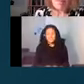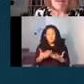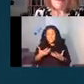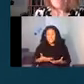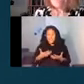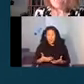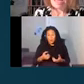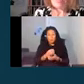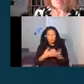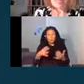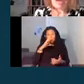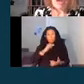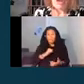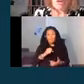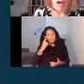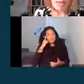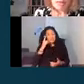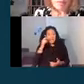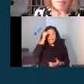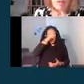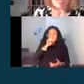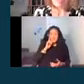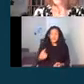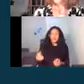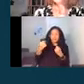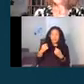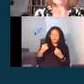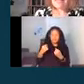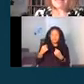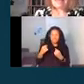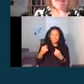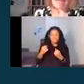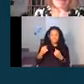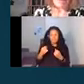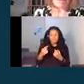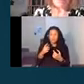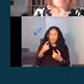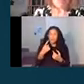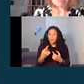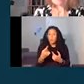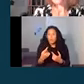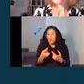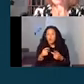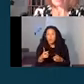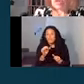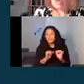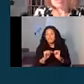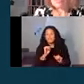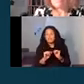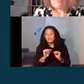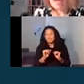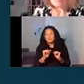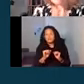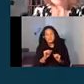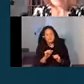many men find clever women a threat. And one standard line of self-defense is to accuse